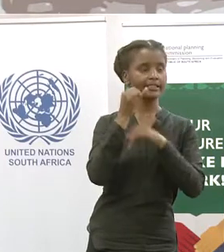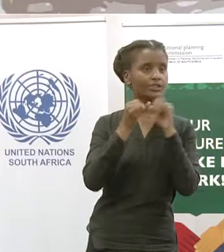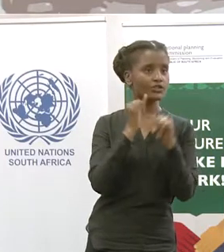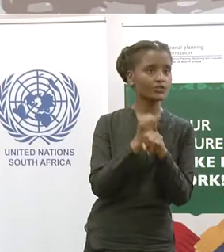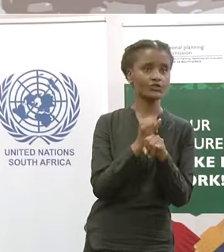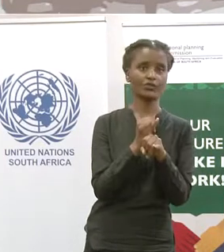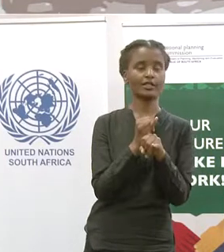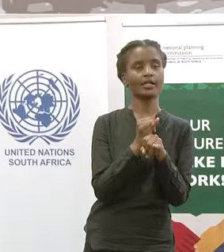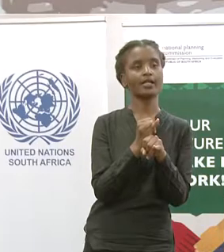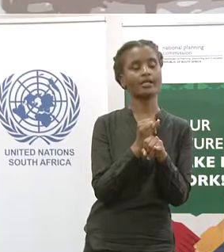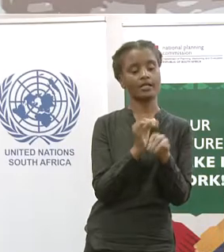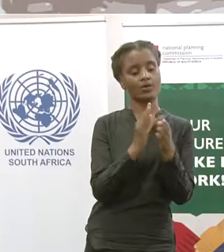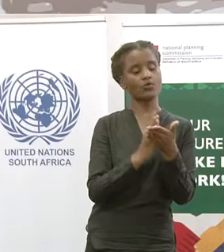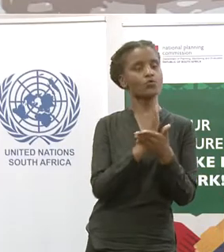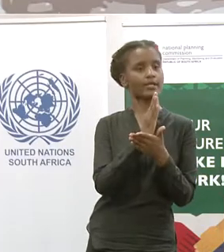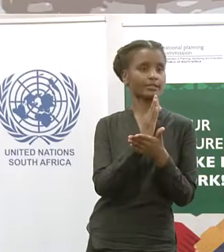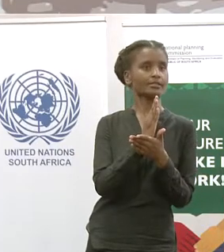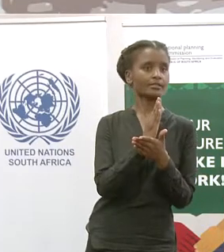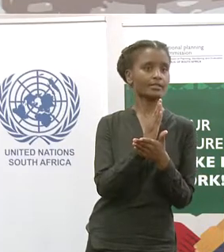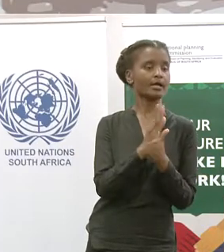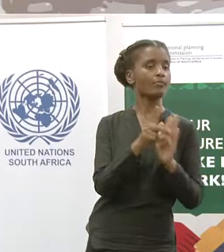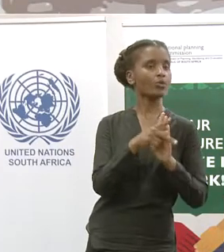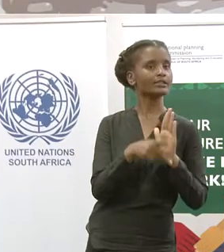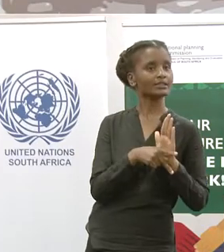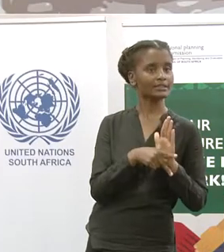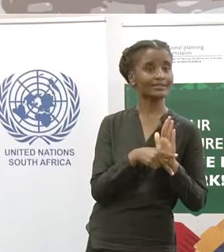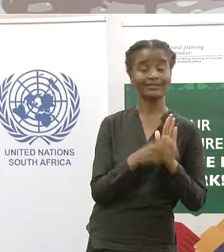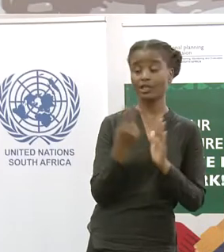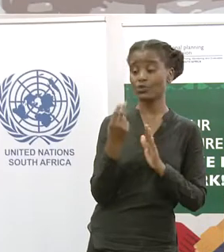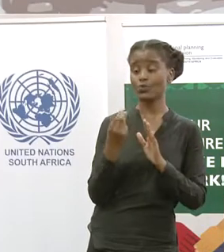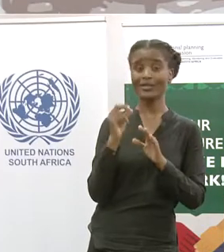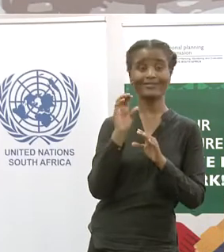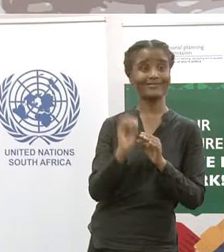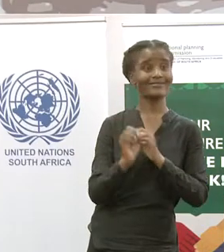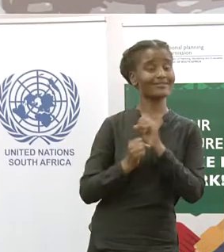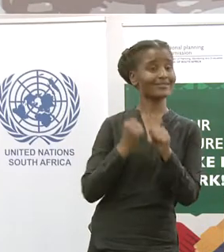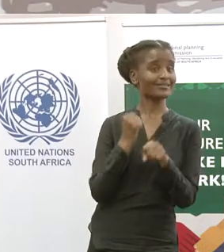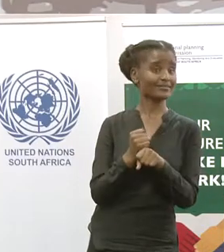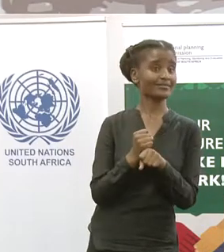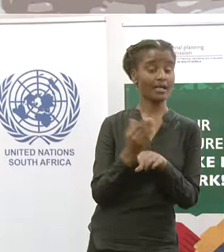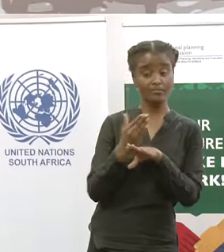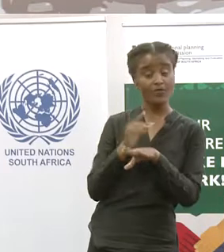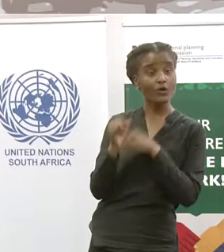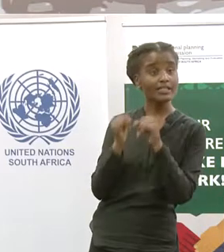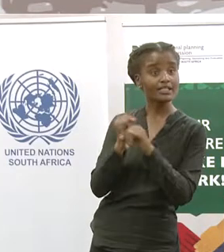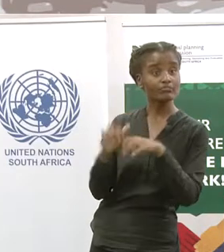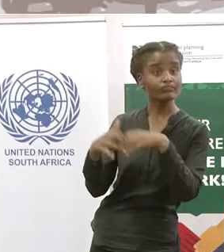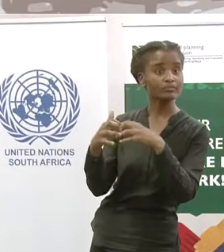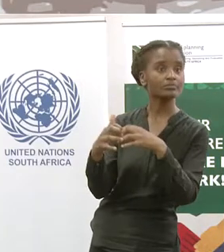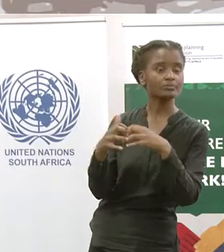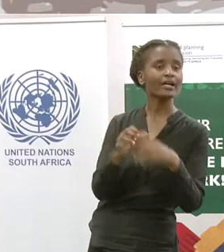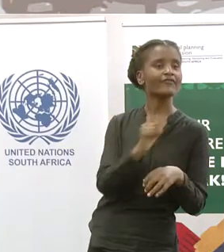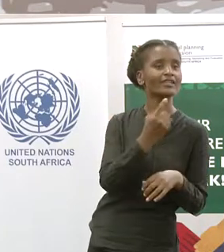called INDS. 20 years before even the international one. And in 1992,